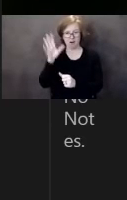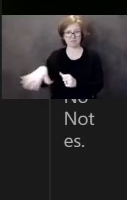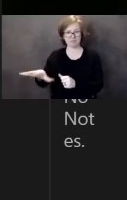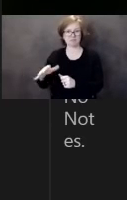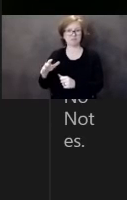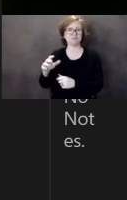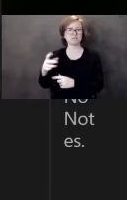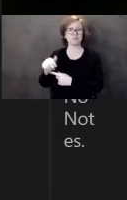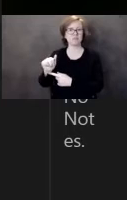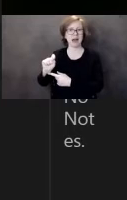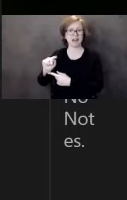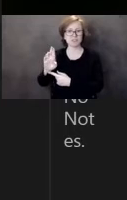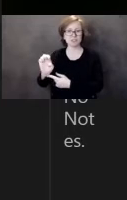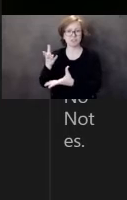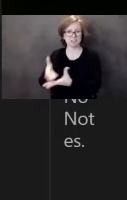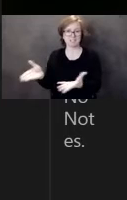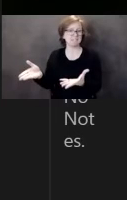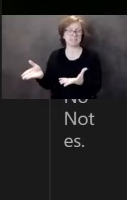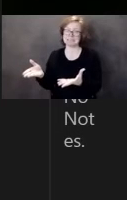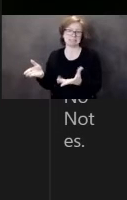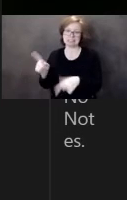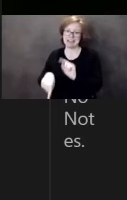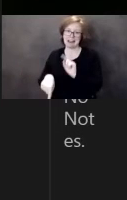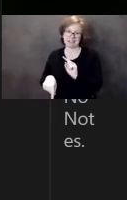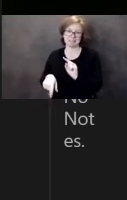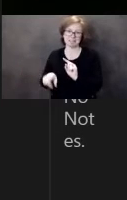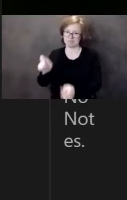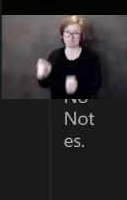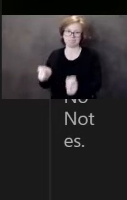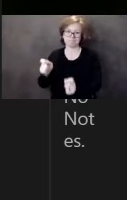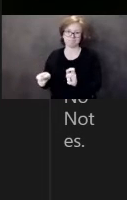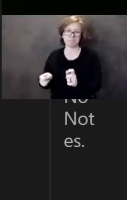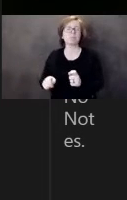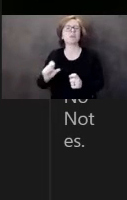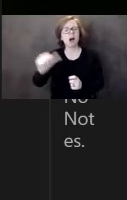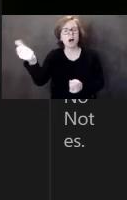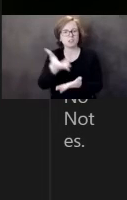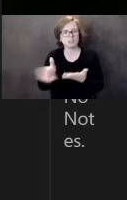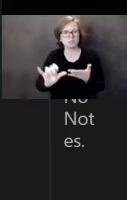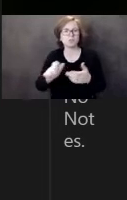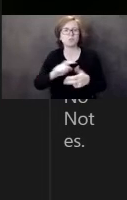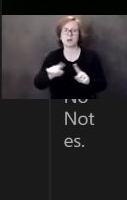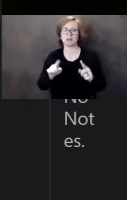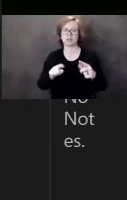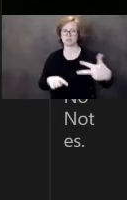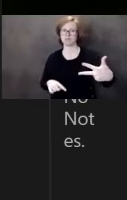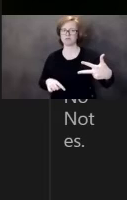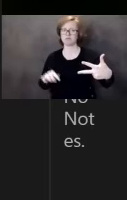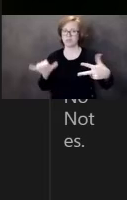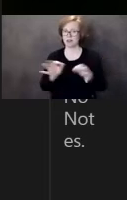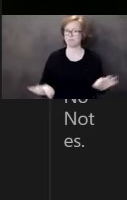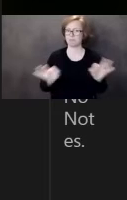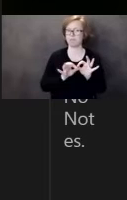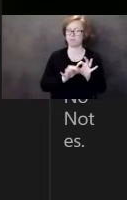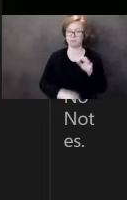about a lot of the minerals, but I just wanted to mention these 3 as important pieces for pastures in particular. And there's lots to